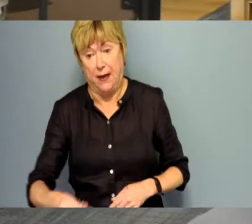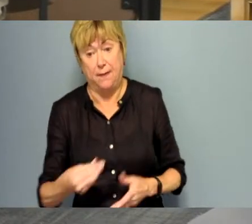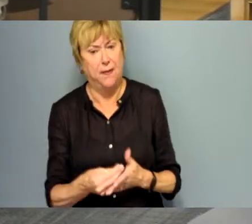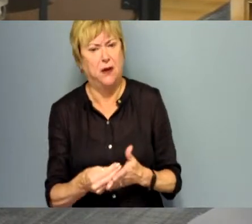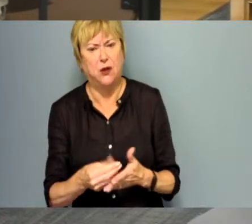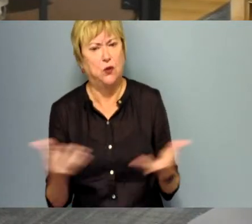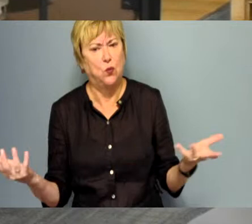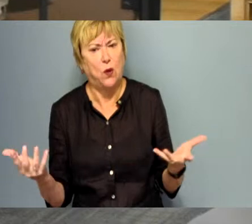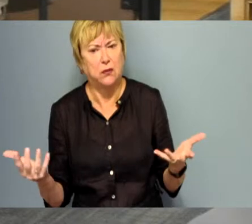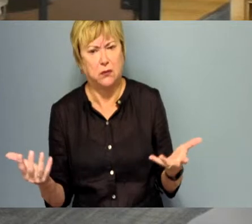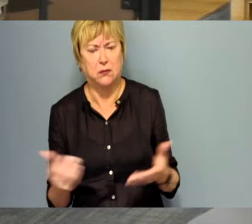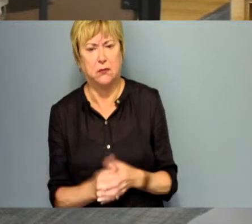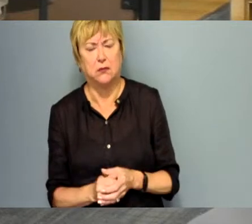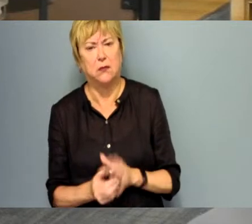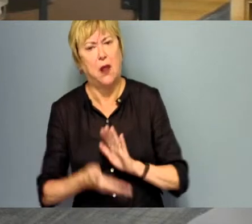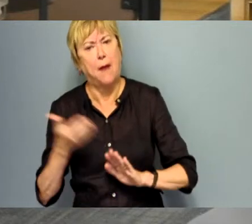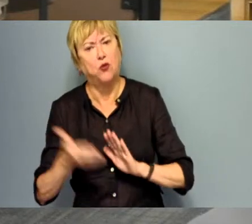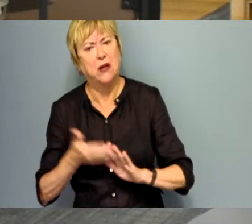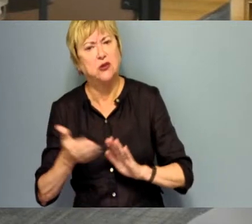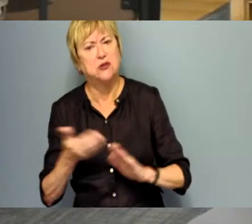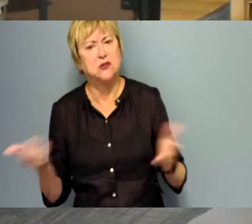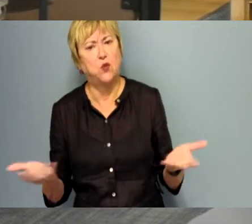the operational source?